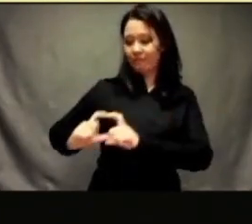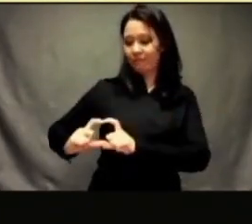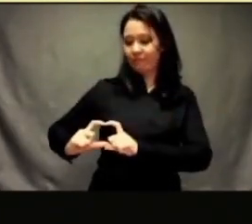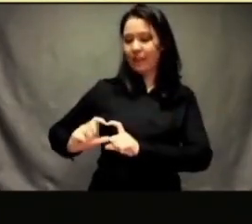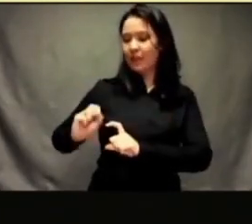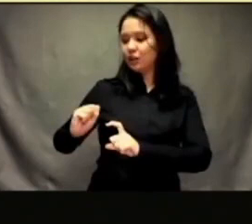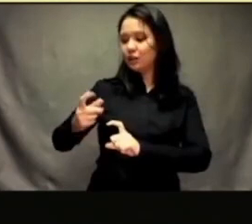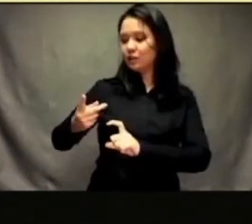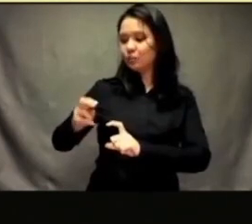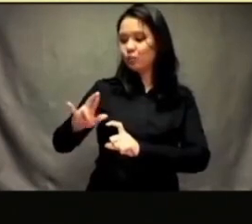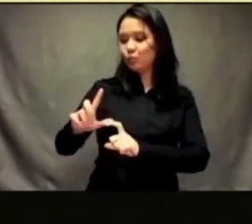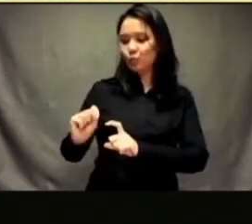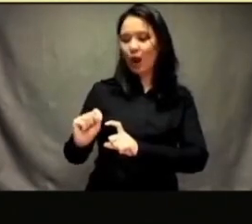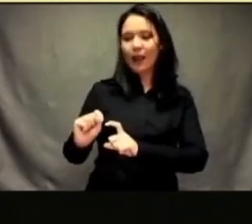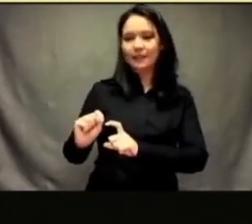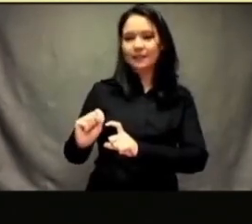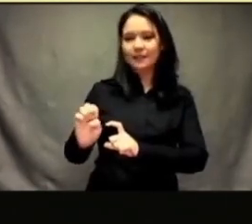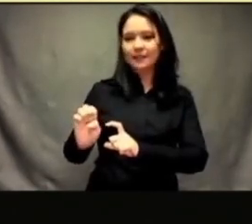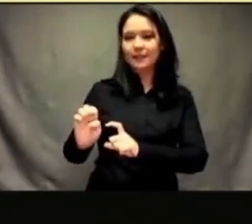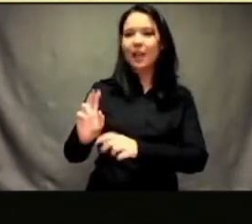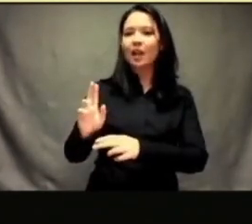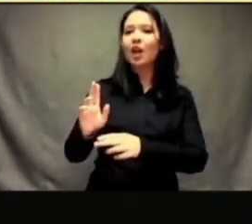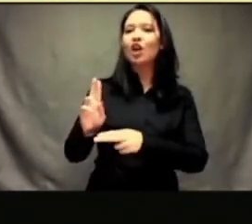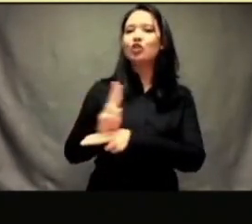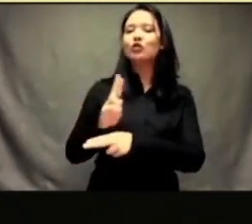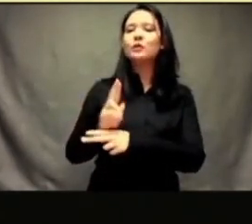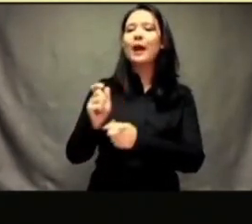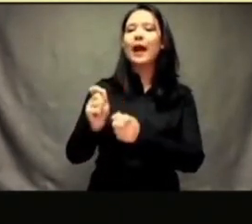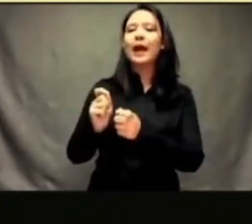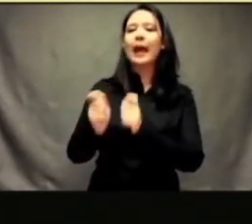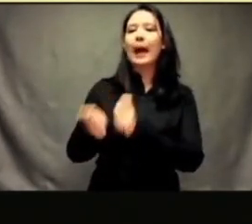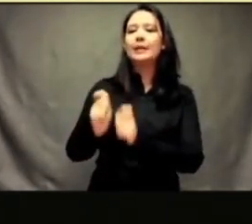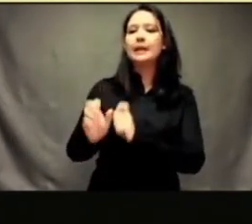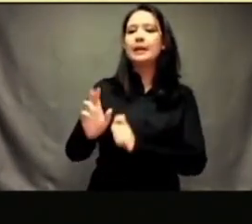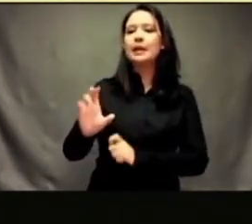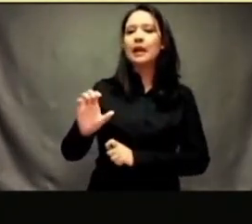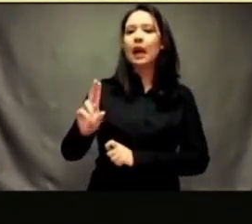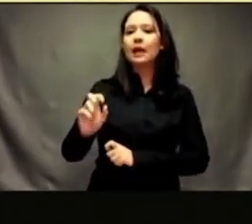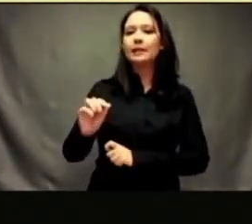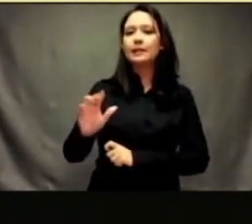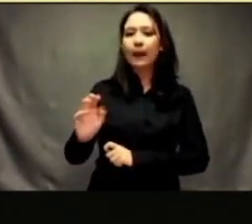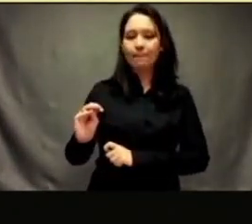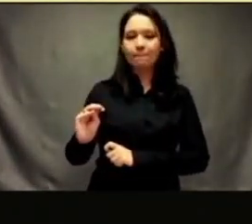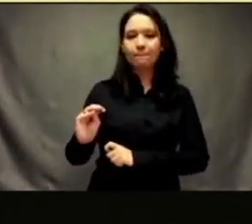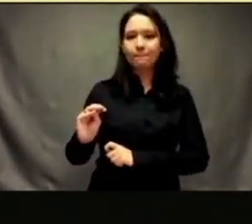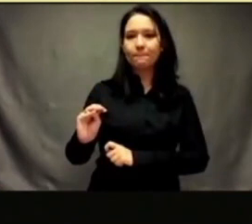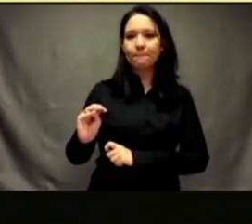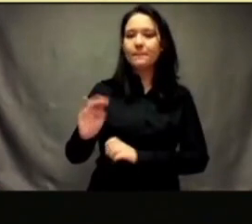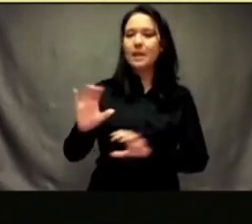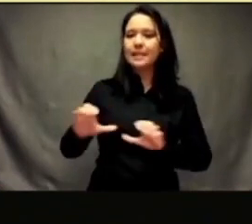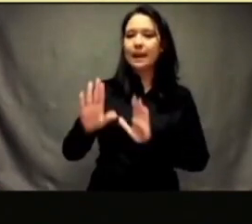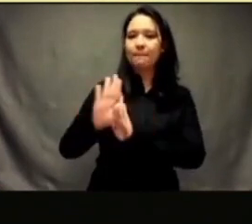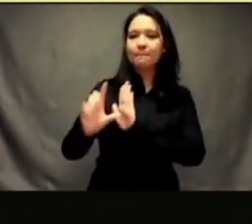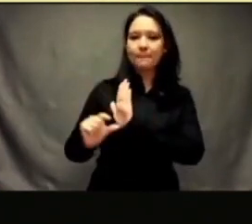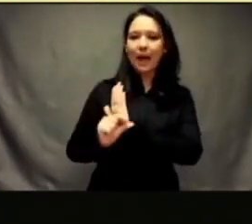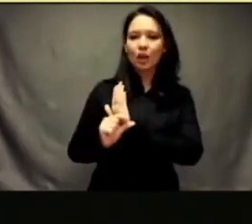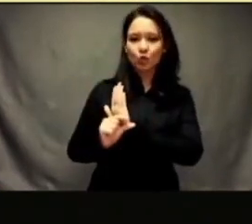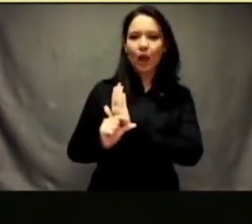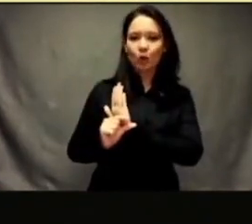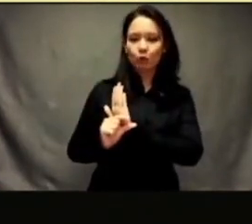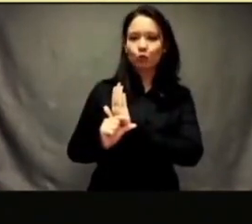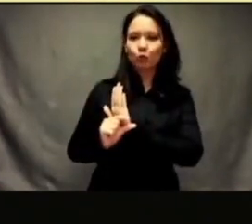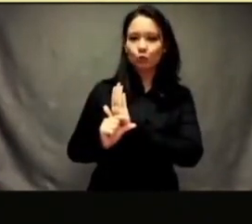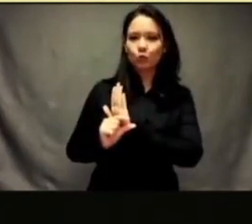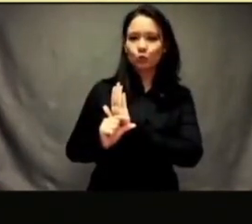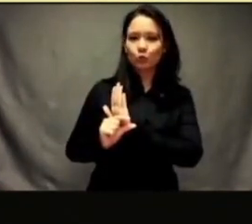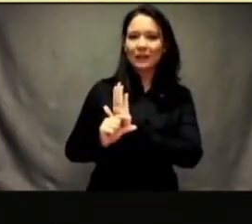sprite, and I made the sprite just by going into customs. And I did a background, and then I